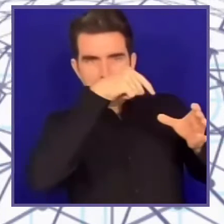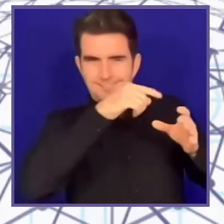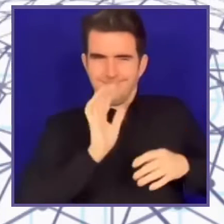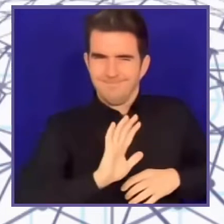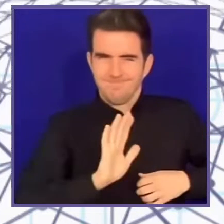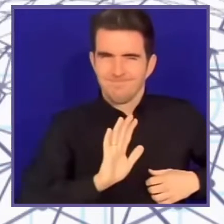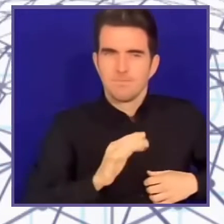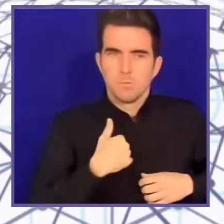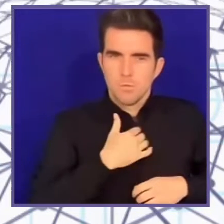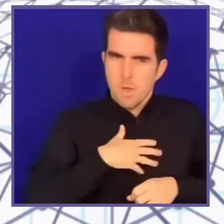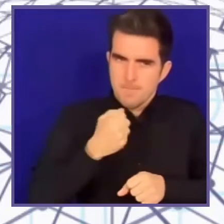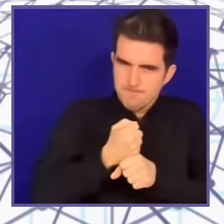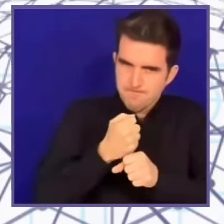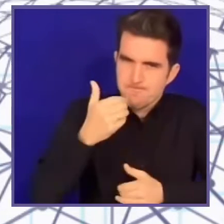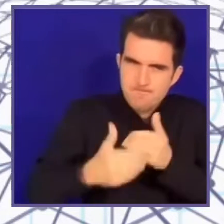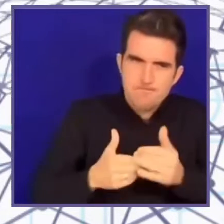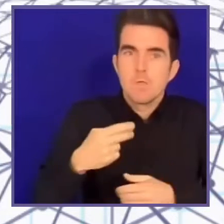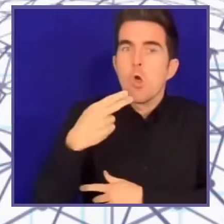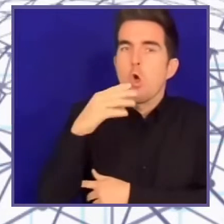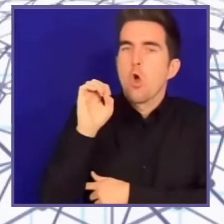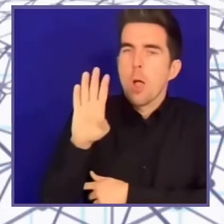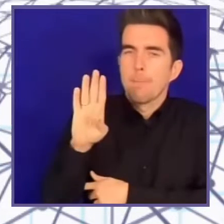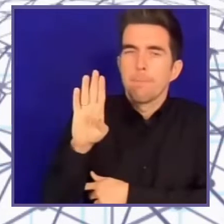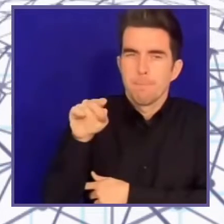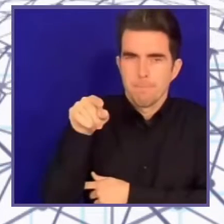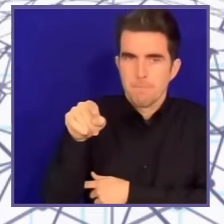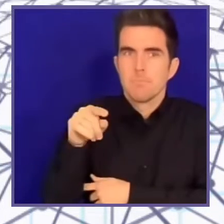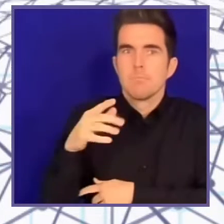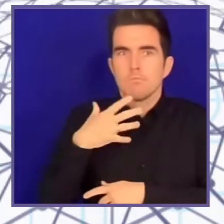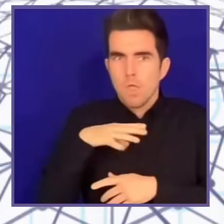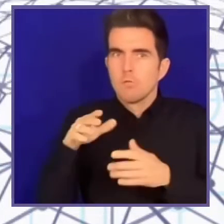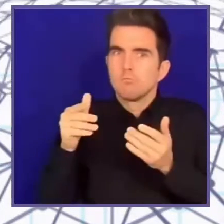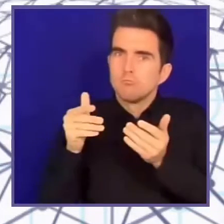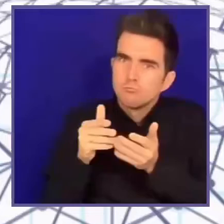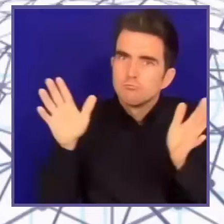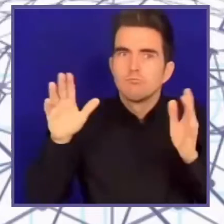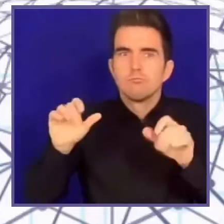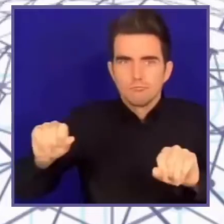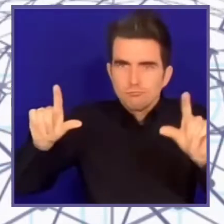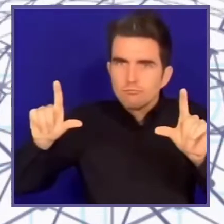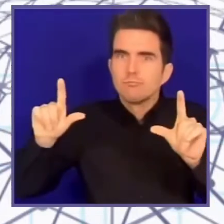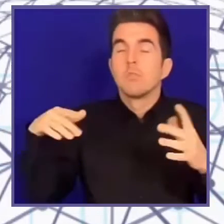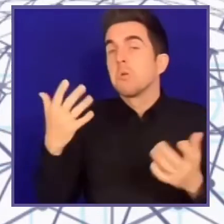users put up problem statements so that startups can avoid,